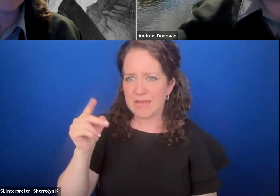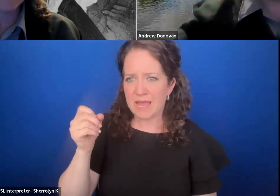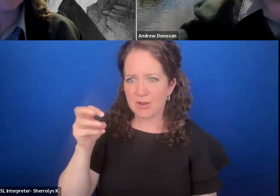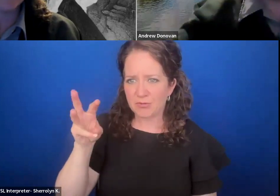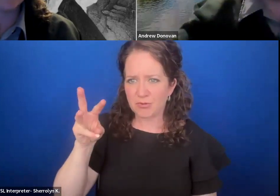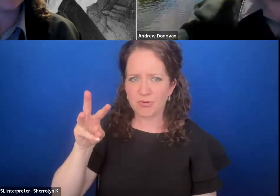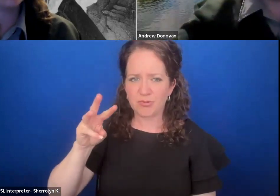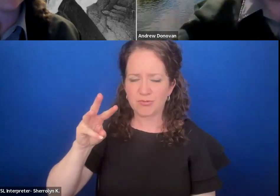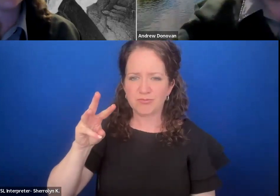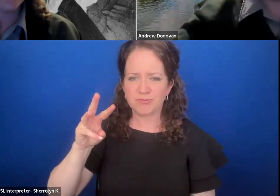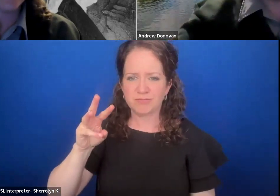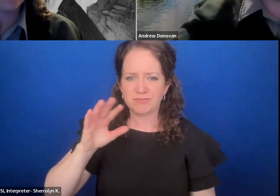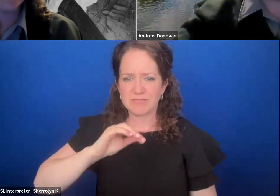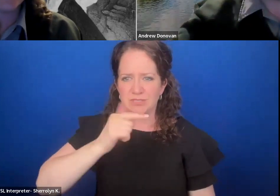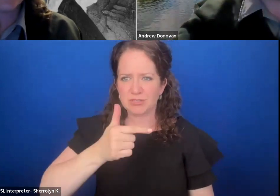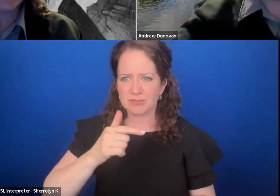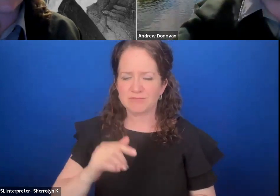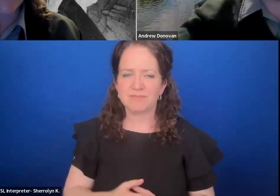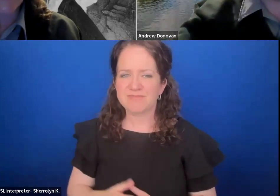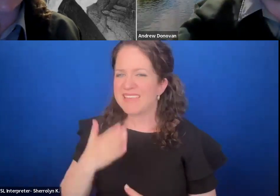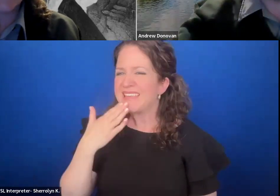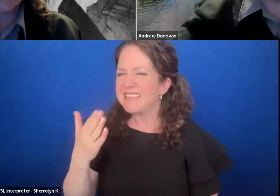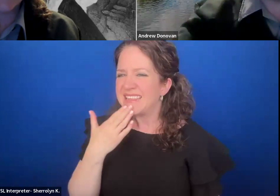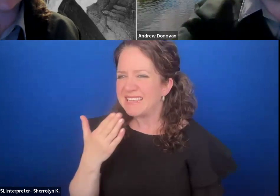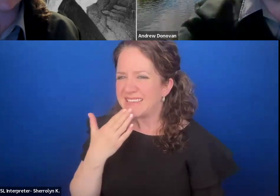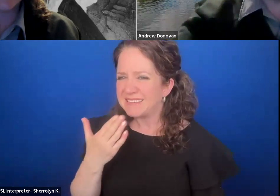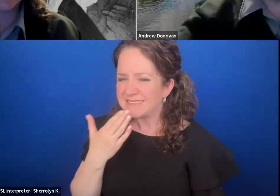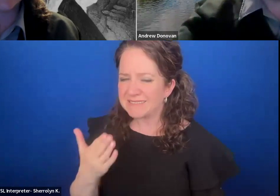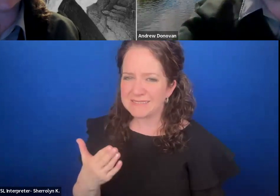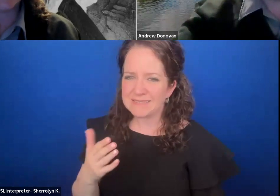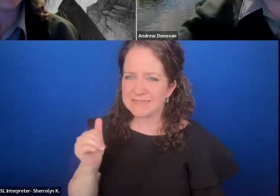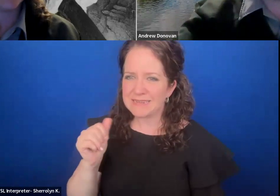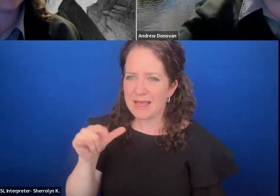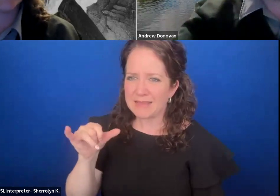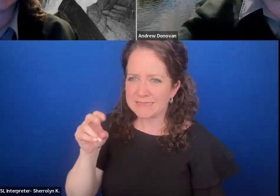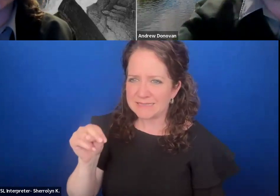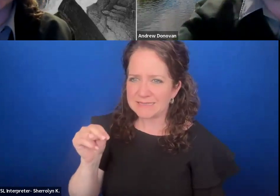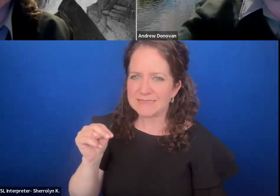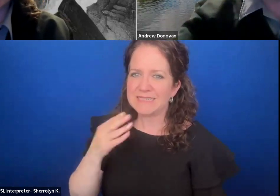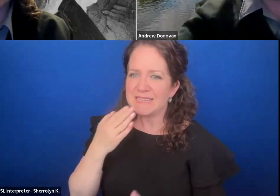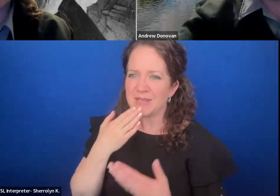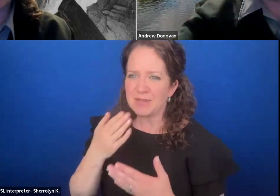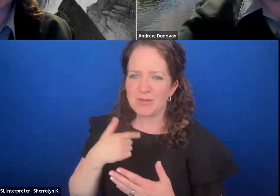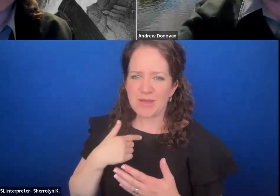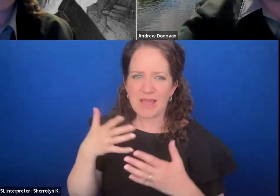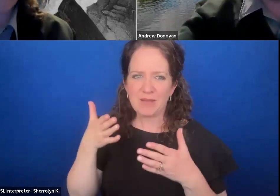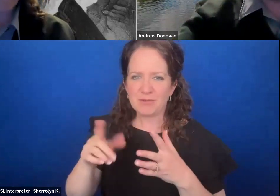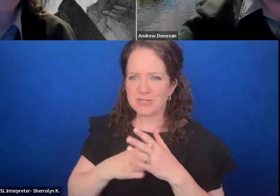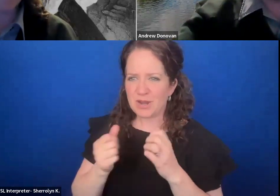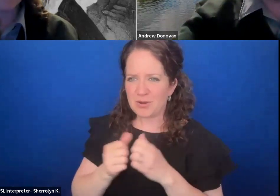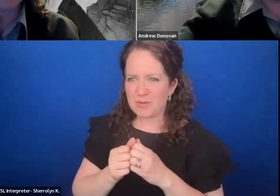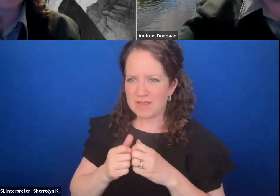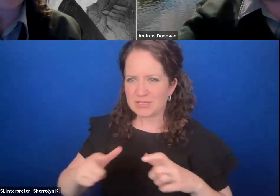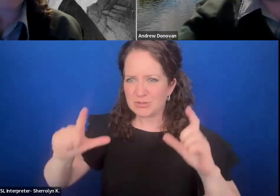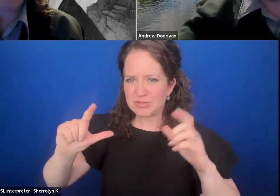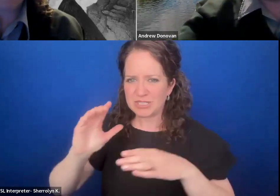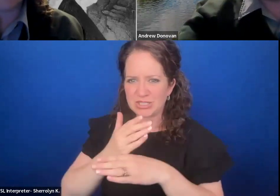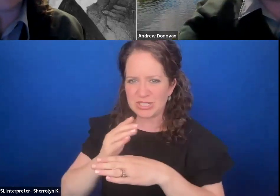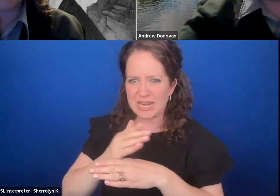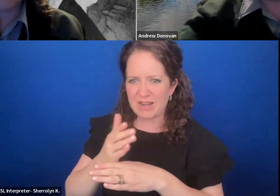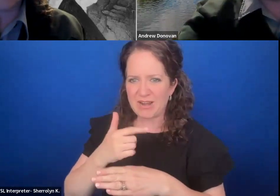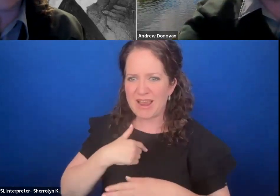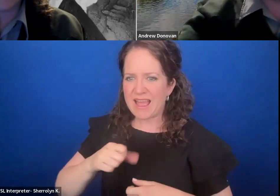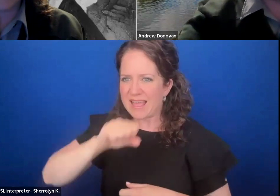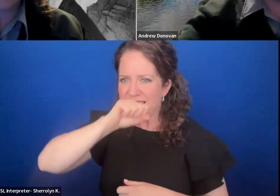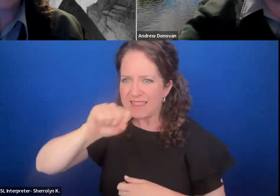Great, Allison, thank you so much for that introduction. And let me just start with the screen share. So glad to be joining everyone tonight. I love seeing